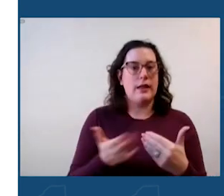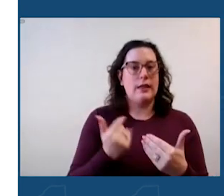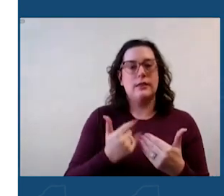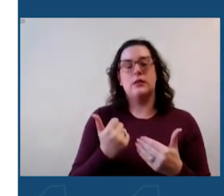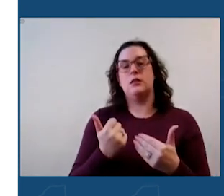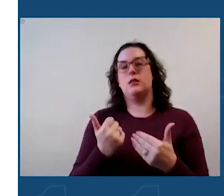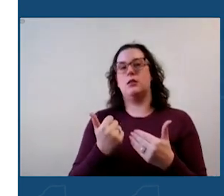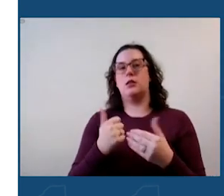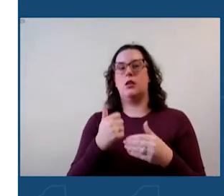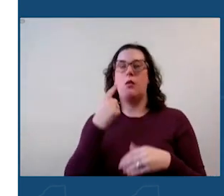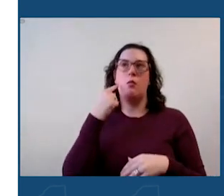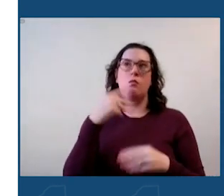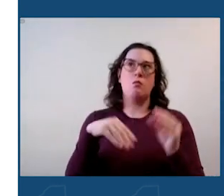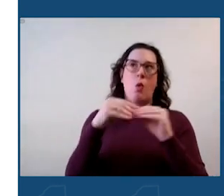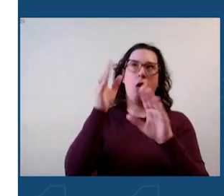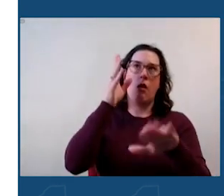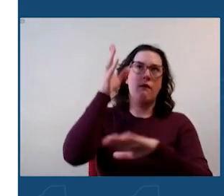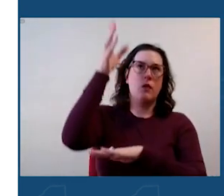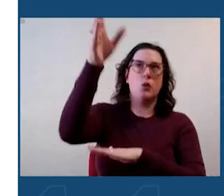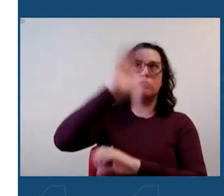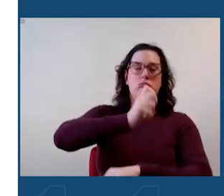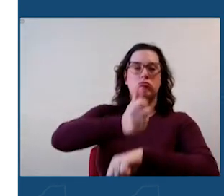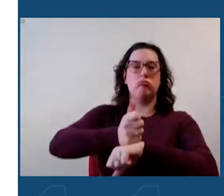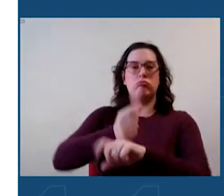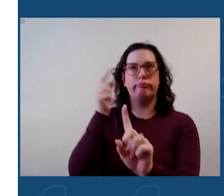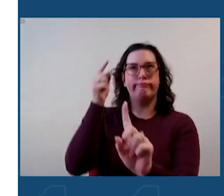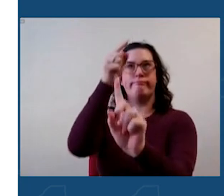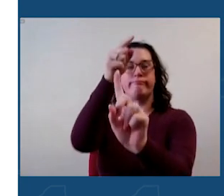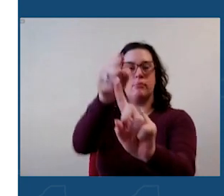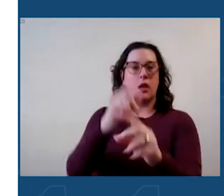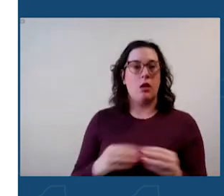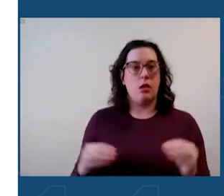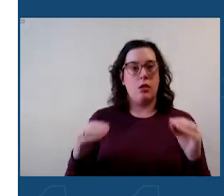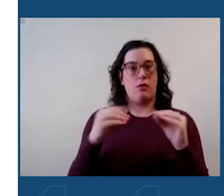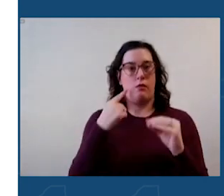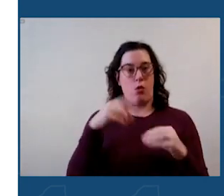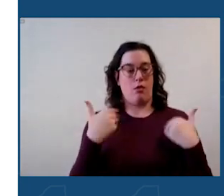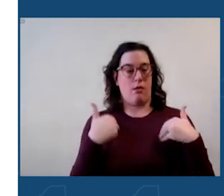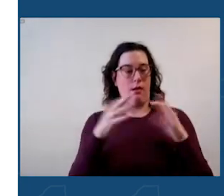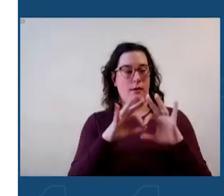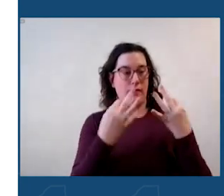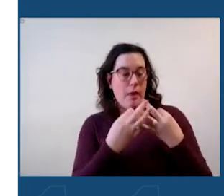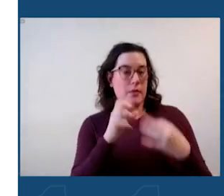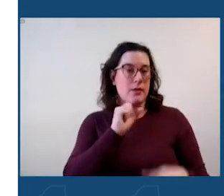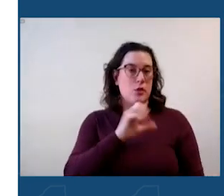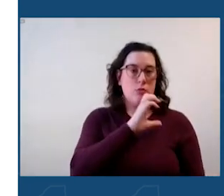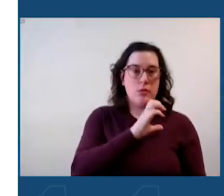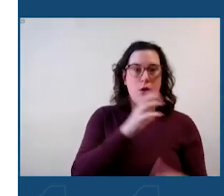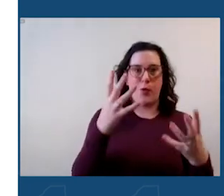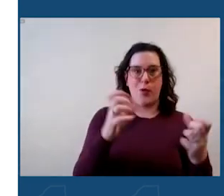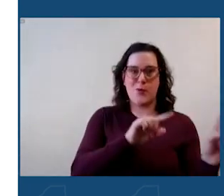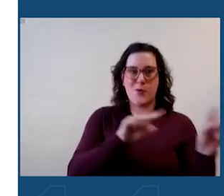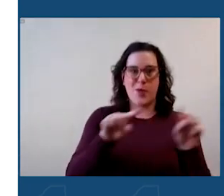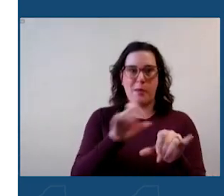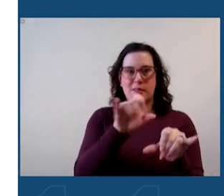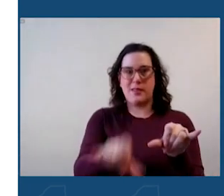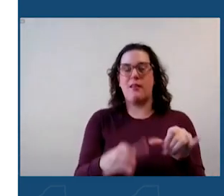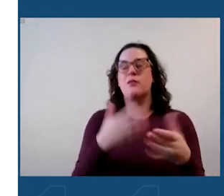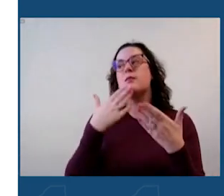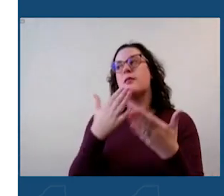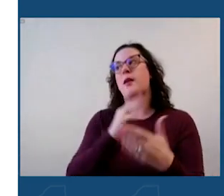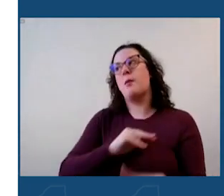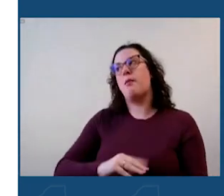more future-oriented and more the kind of place that young families and seniors could have the opportunity to stay in. So thank you, Mayor Cavallaro, for